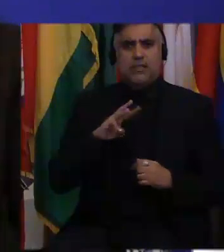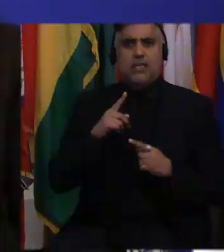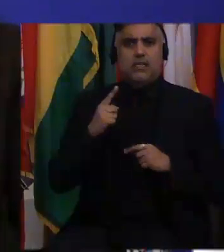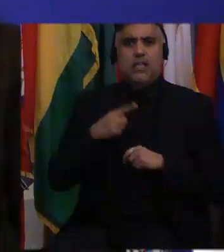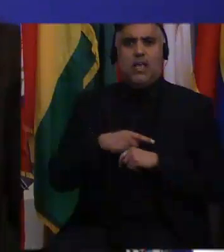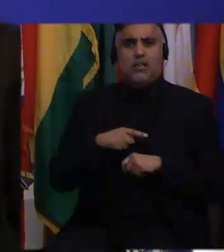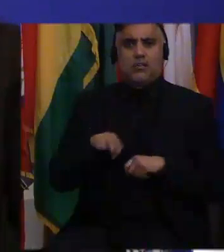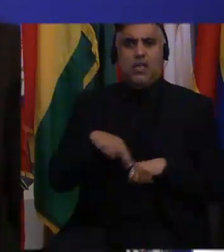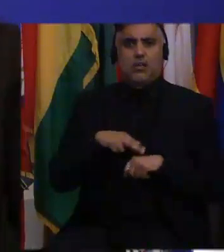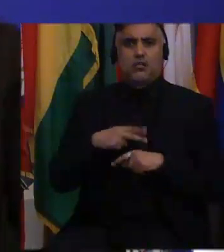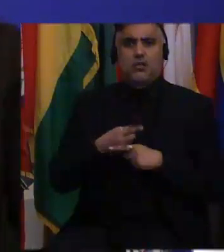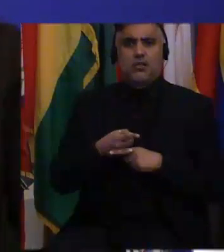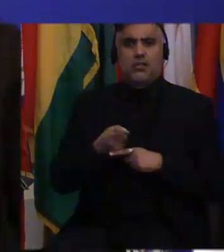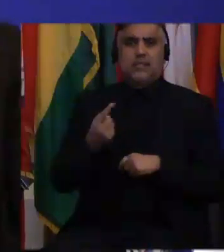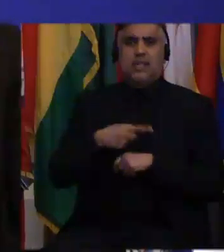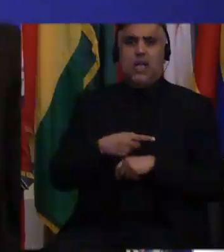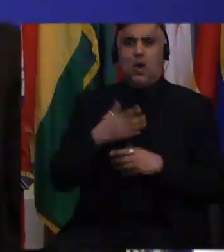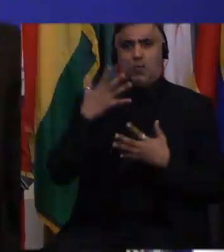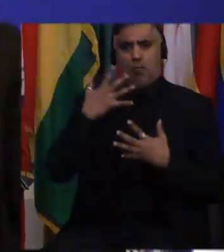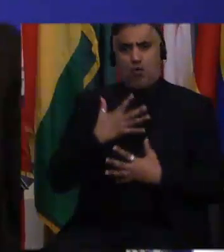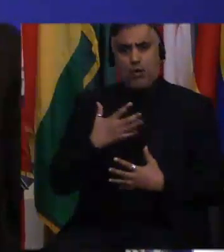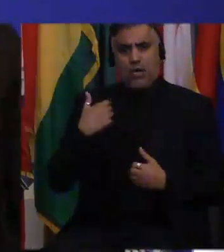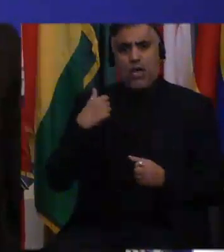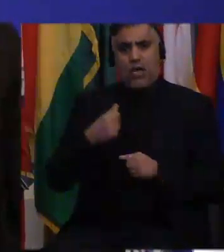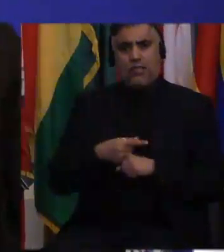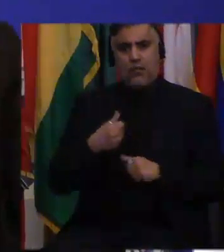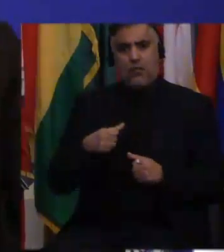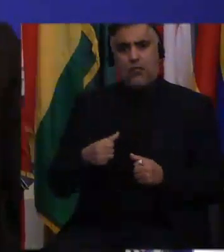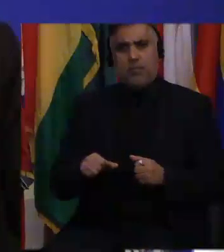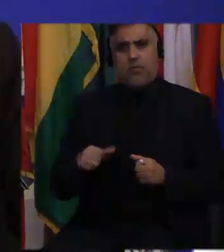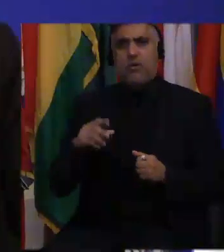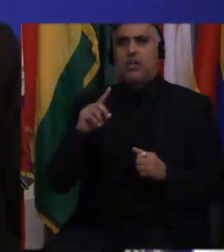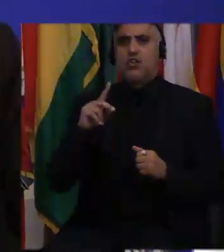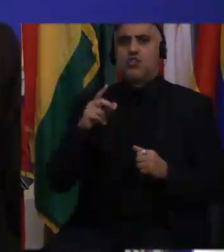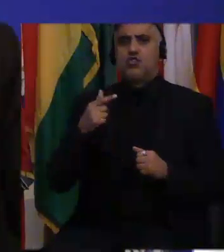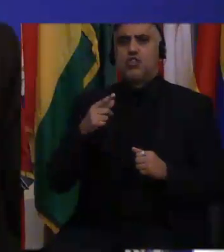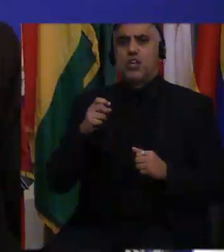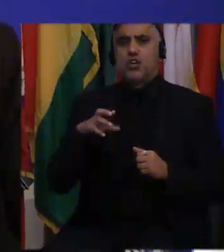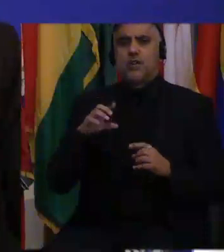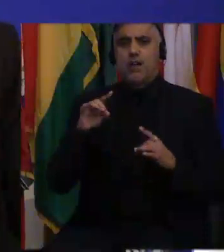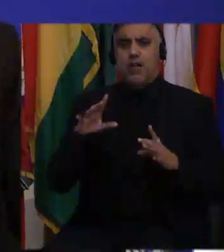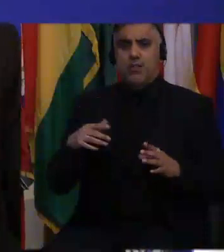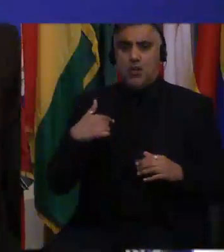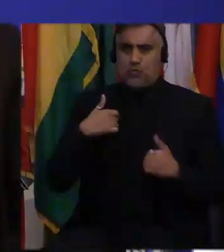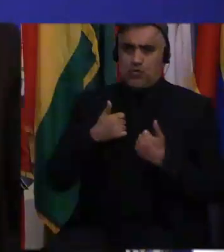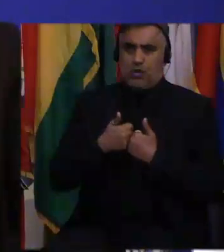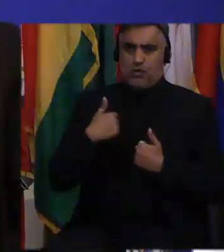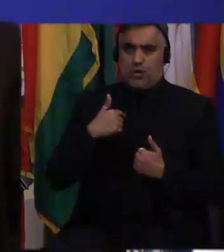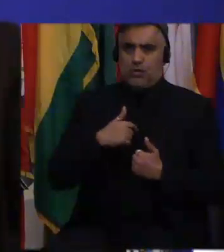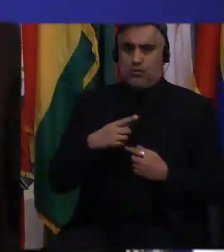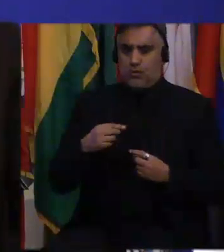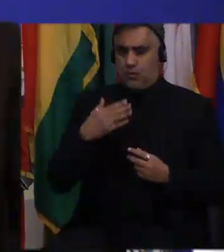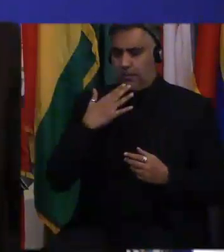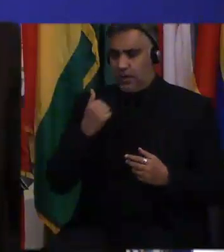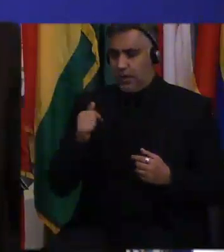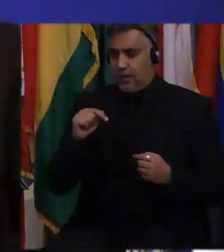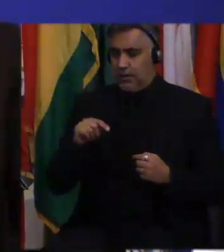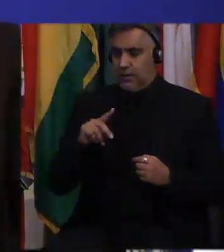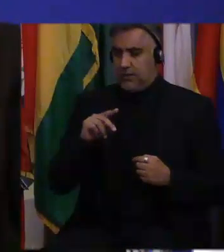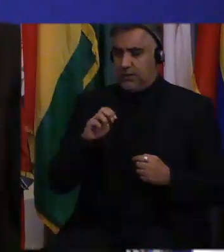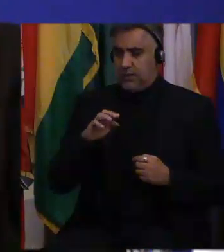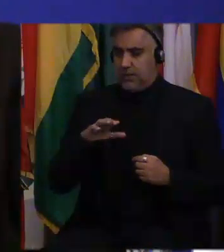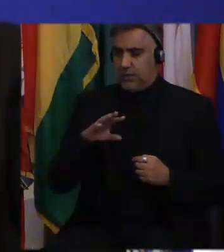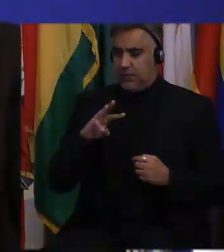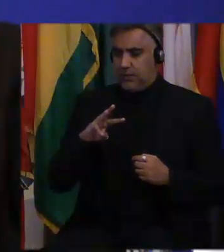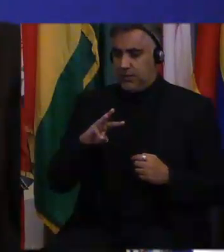declared a national day of mourning, a day where we remember the victims of gender violence and where we challenge ourselves to do better. So this December